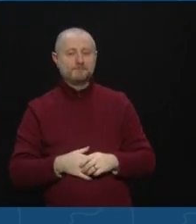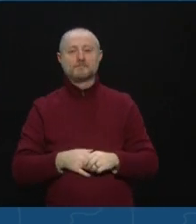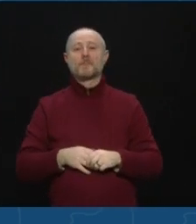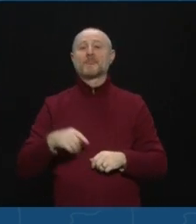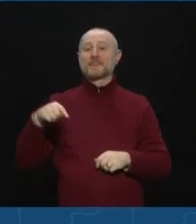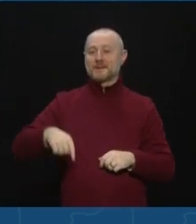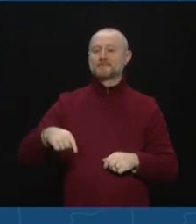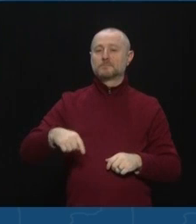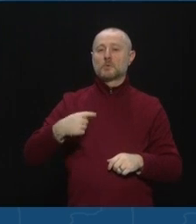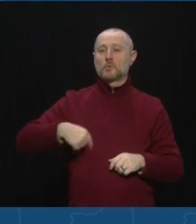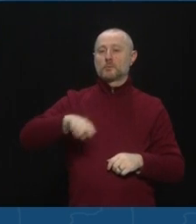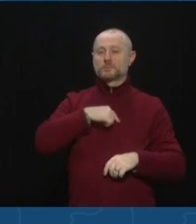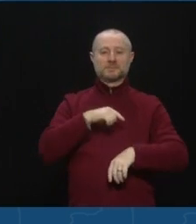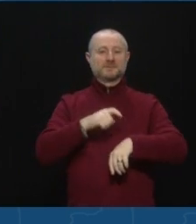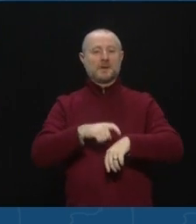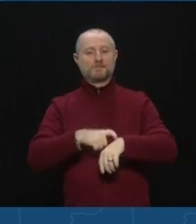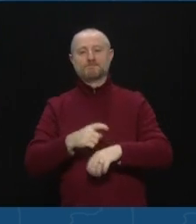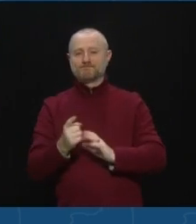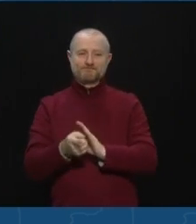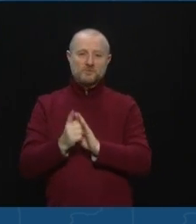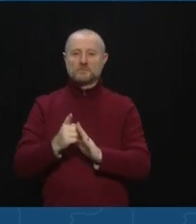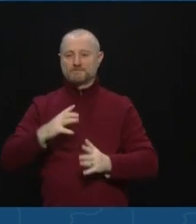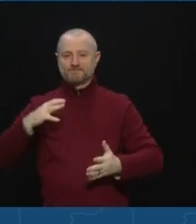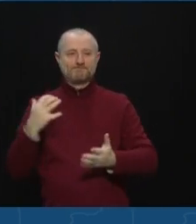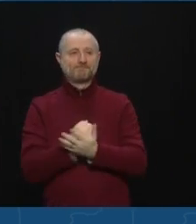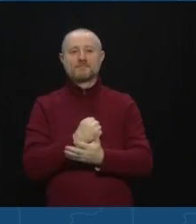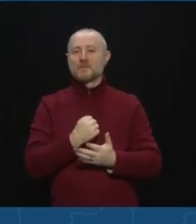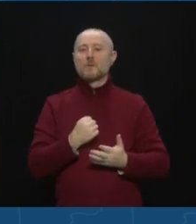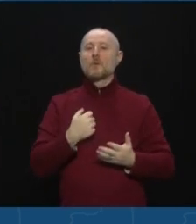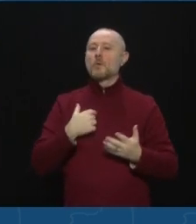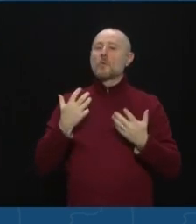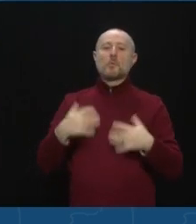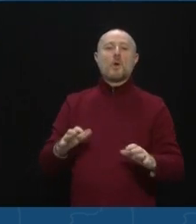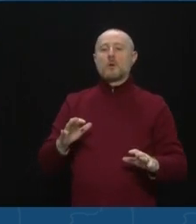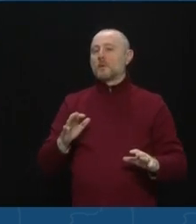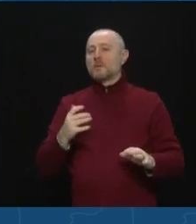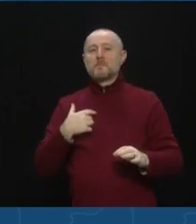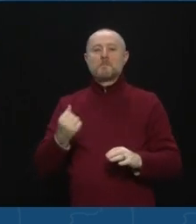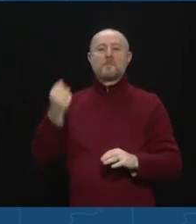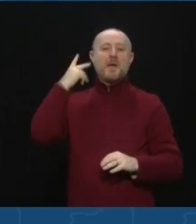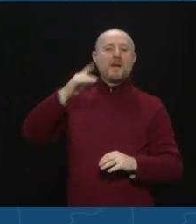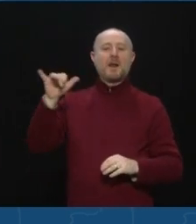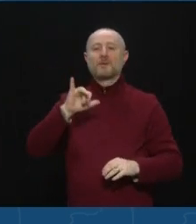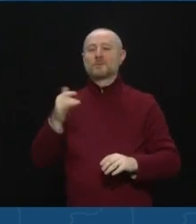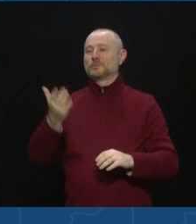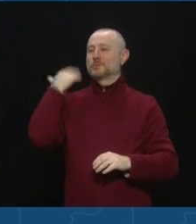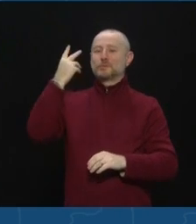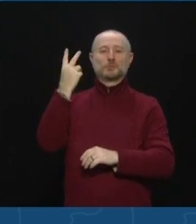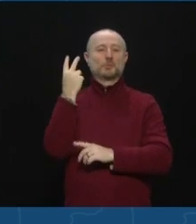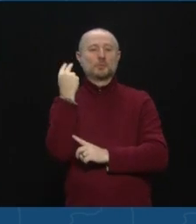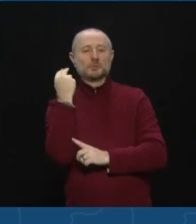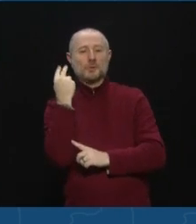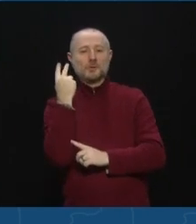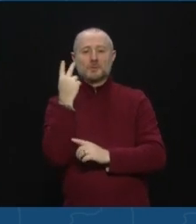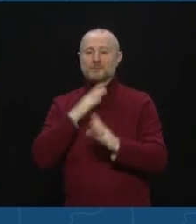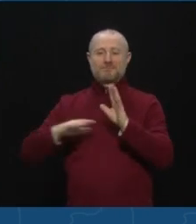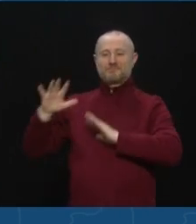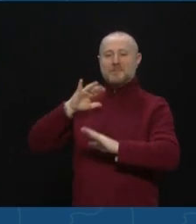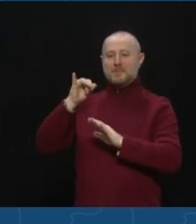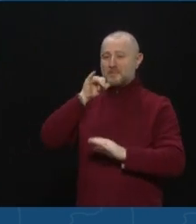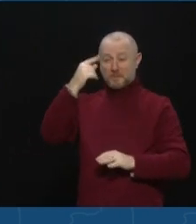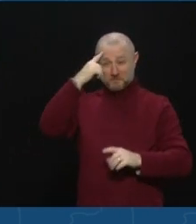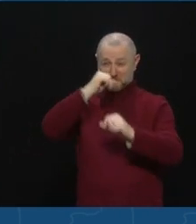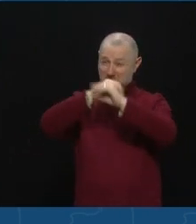It's not simply enough to return to our pre-pandemic world and way of life. That would be timid and unimaginative, and it would fail to honor